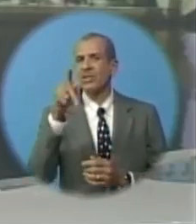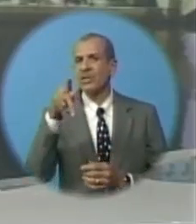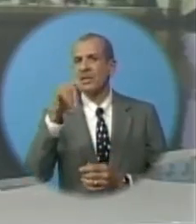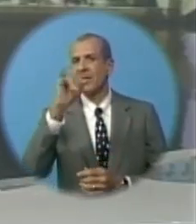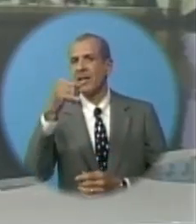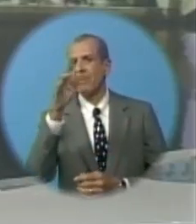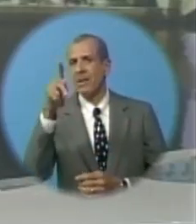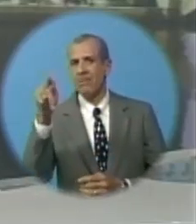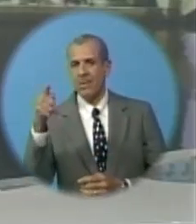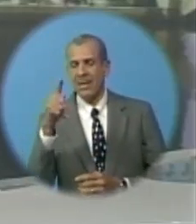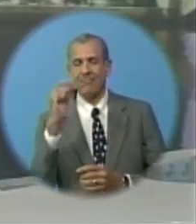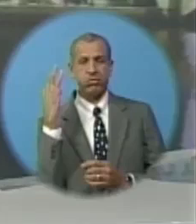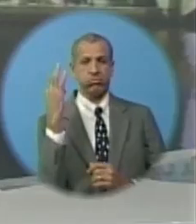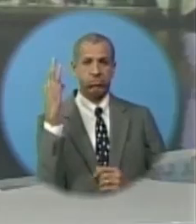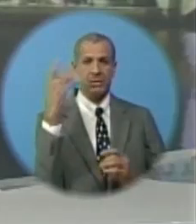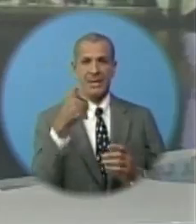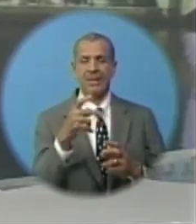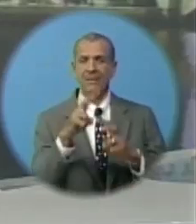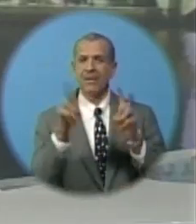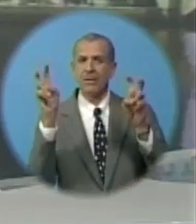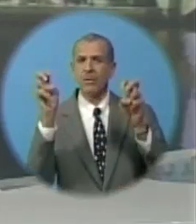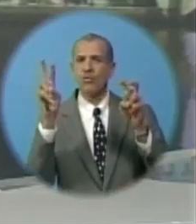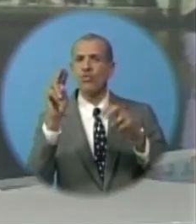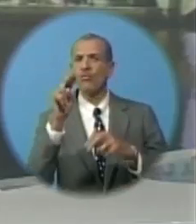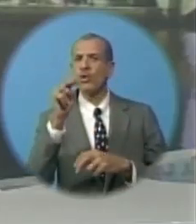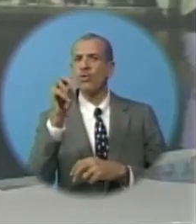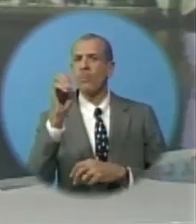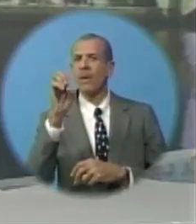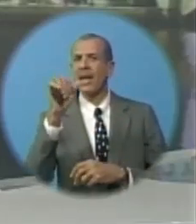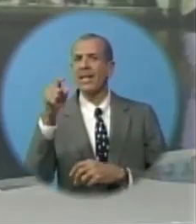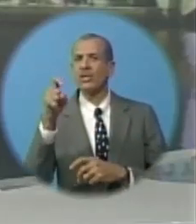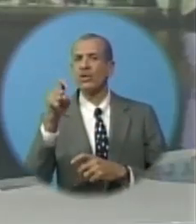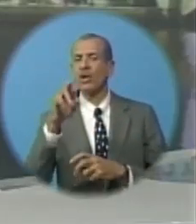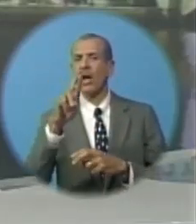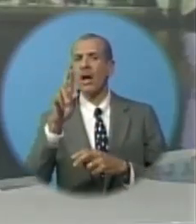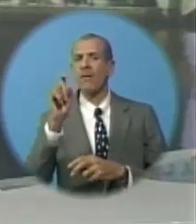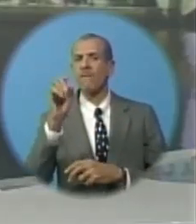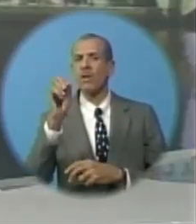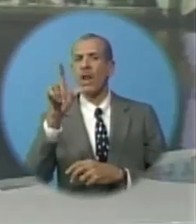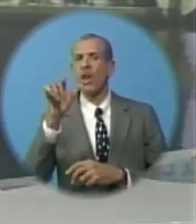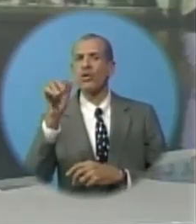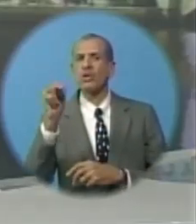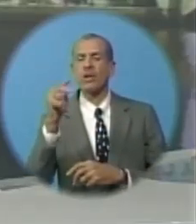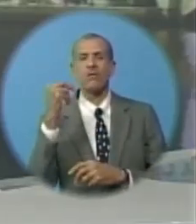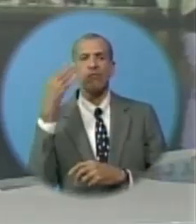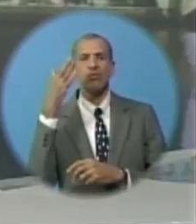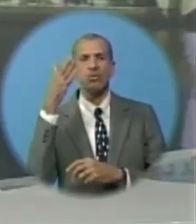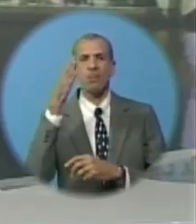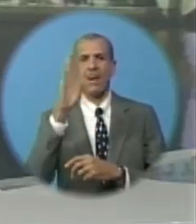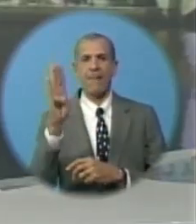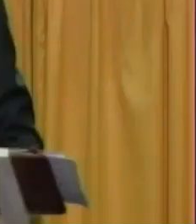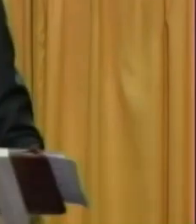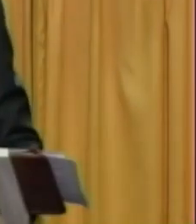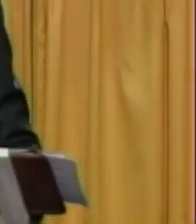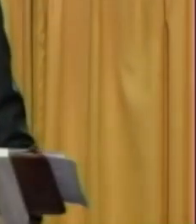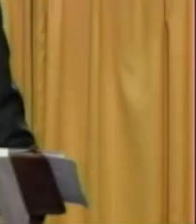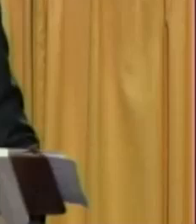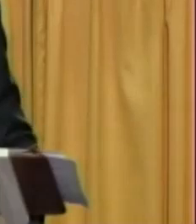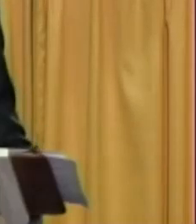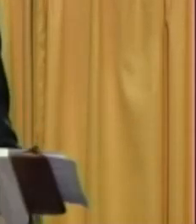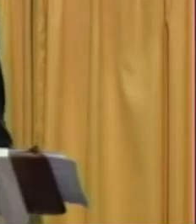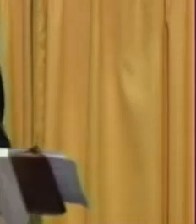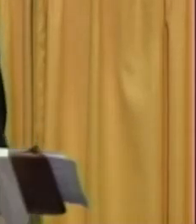Memorial Lecture. The lecture is titled The Renewable Energy Revolution, Empowering the Future Barbados. There are